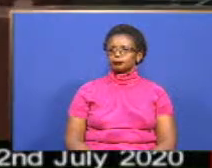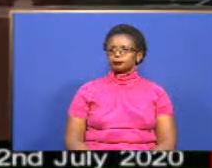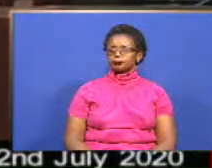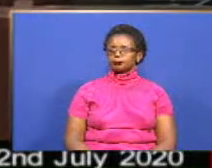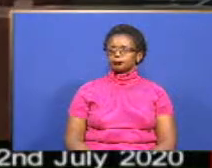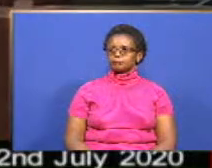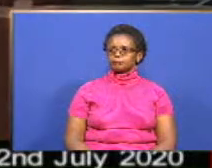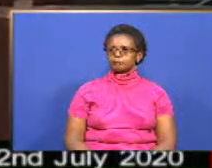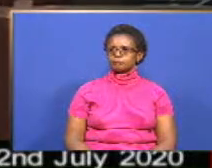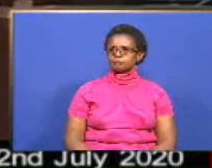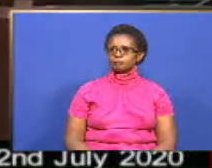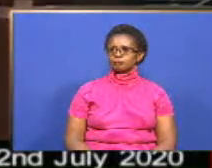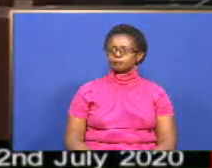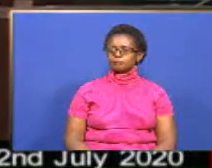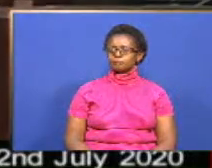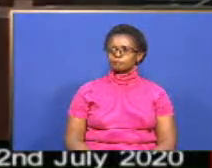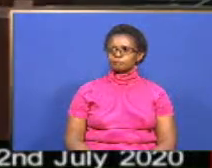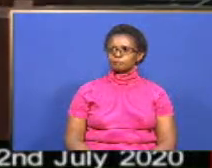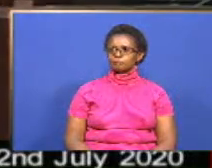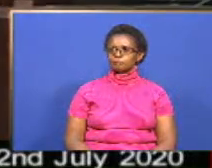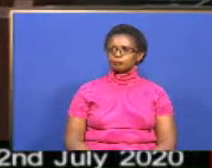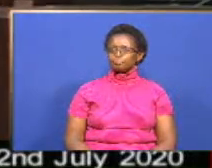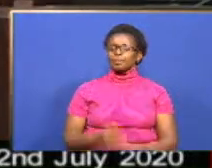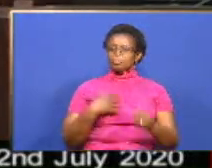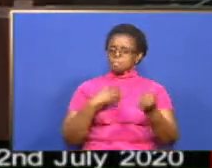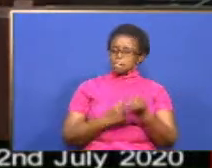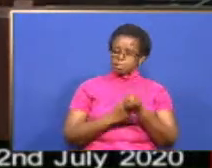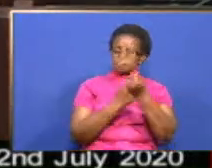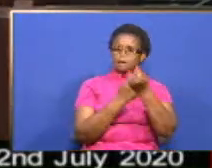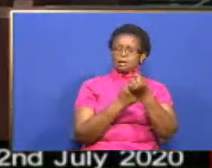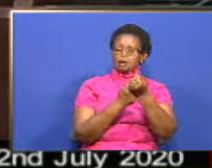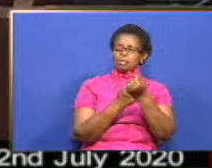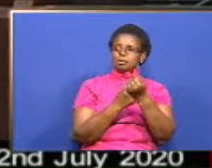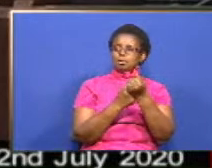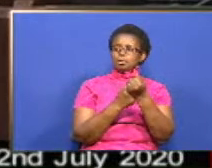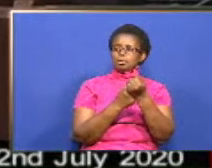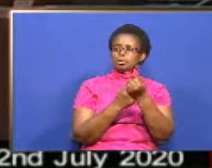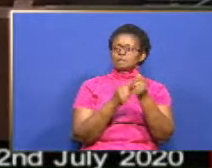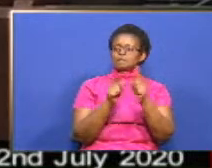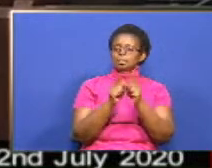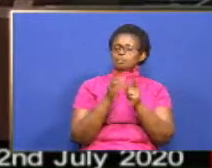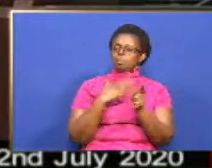Madam Speaker, I beg to second and really to thank